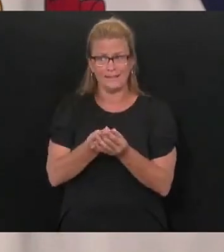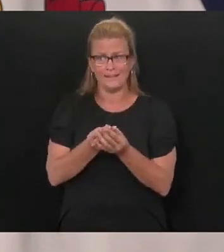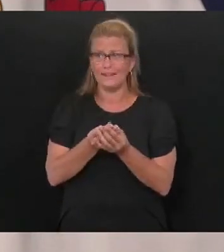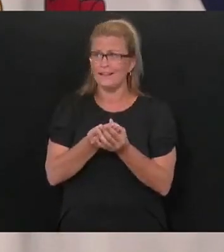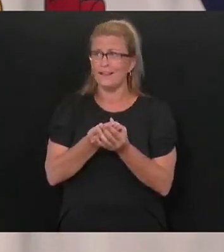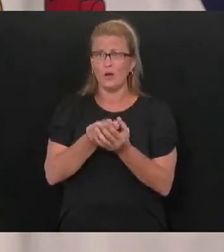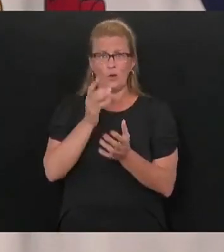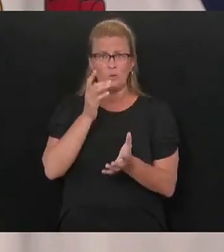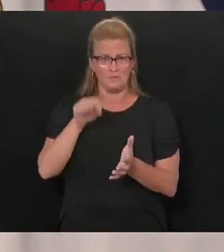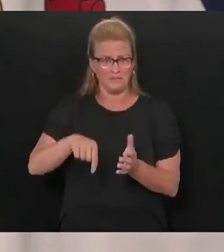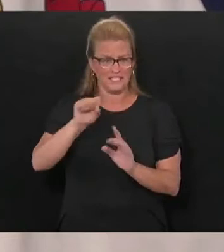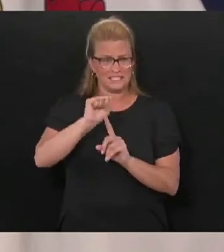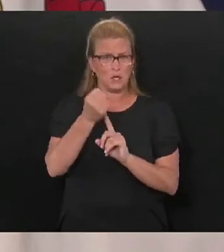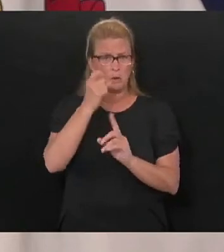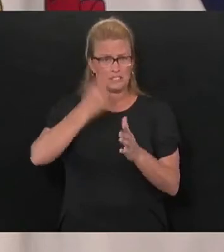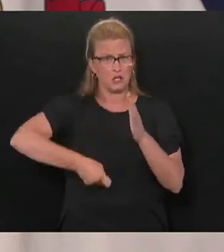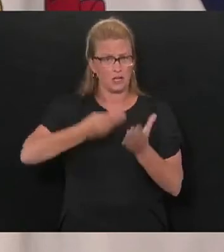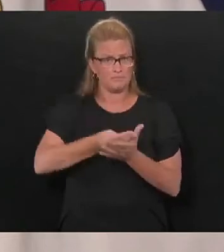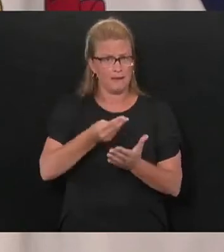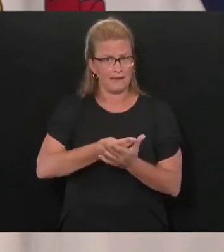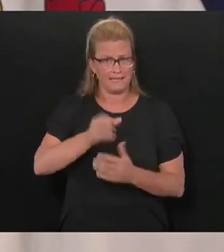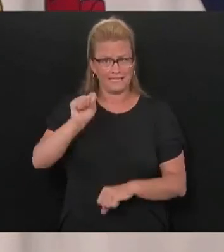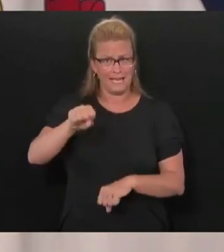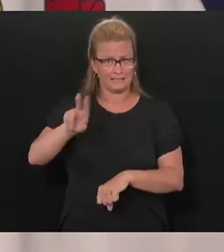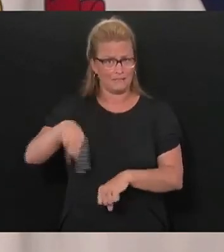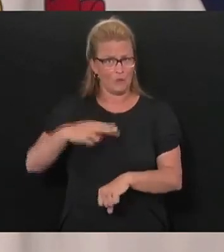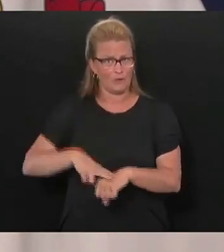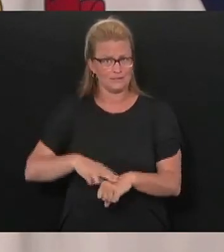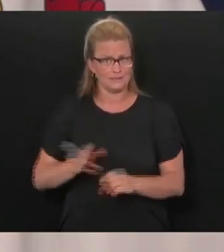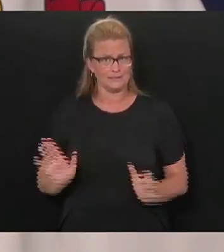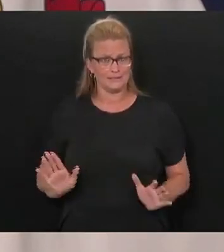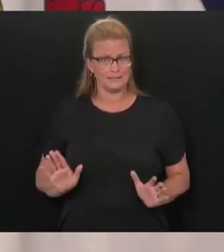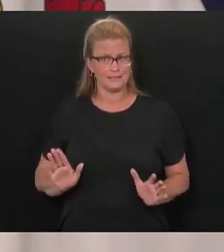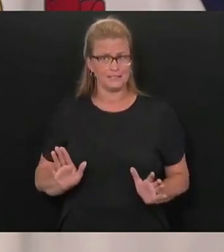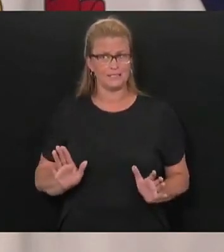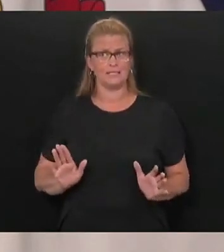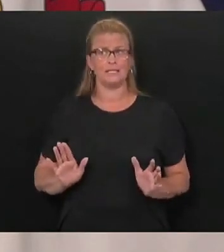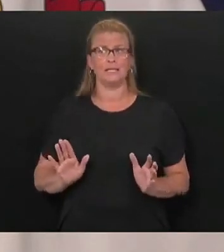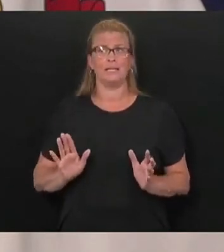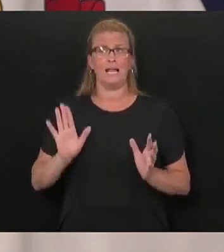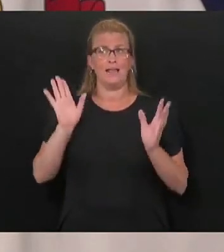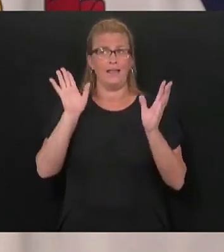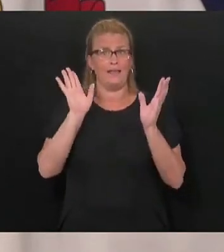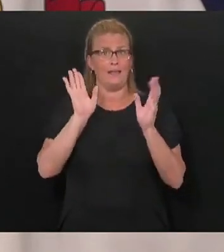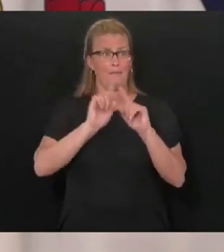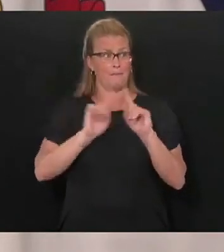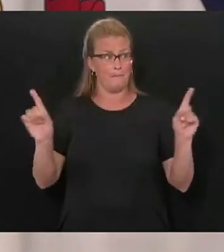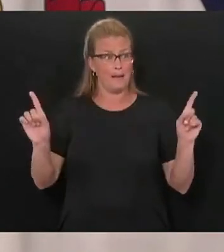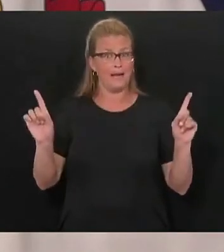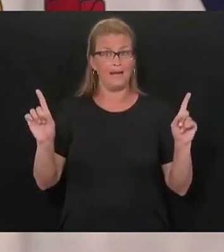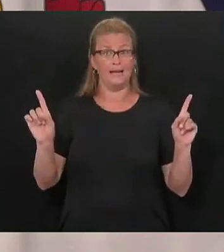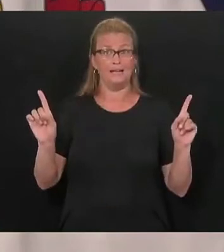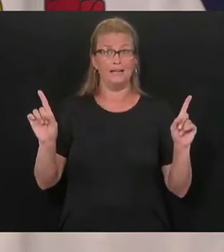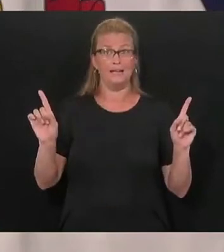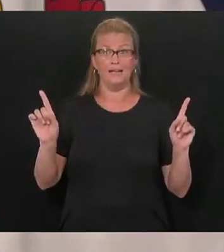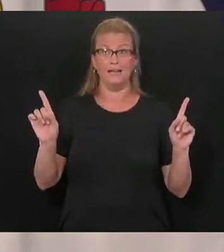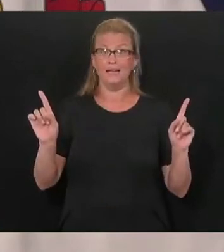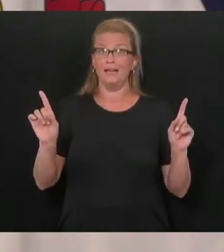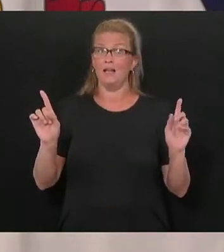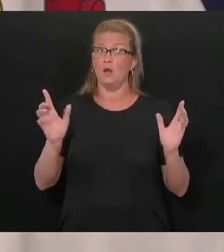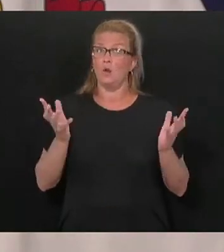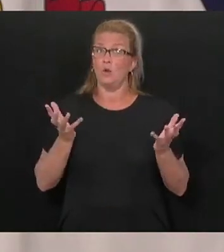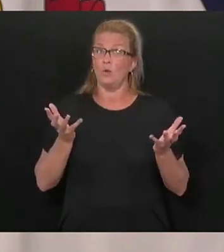money. But at the end of the day, the messaging to me is, and it should always be just this, and that